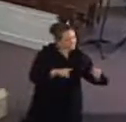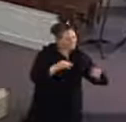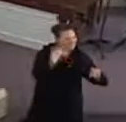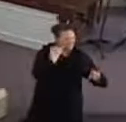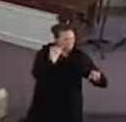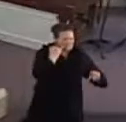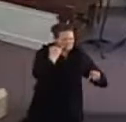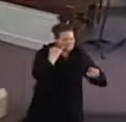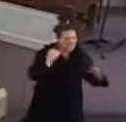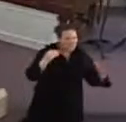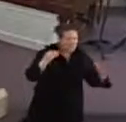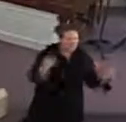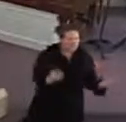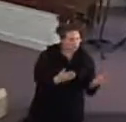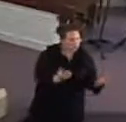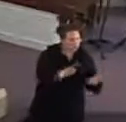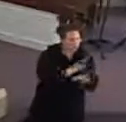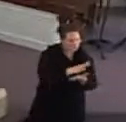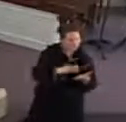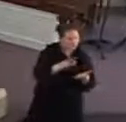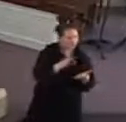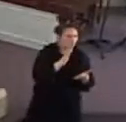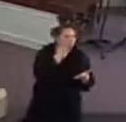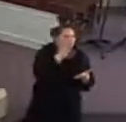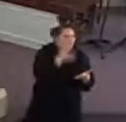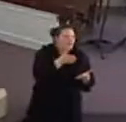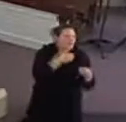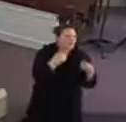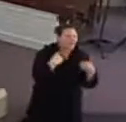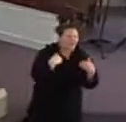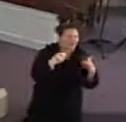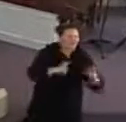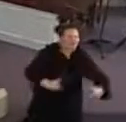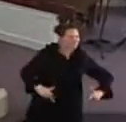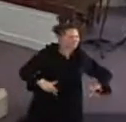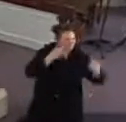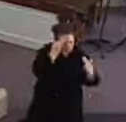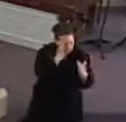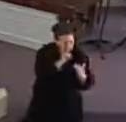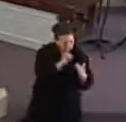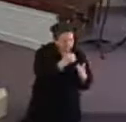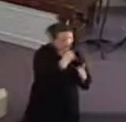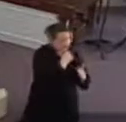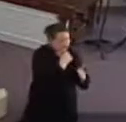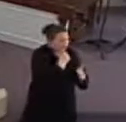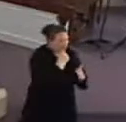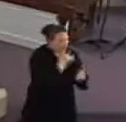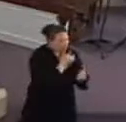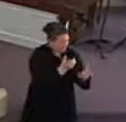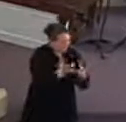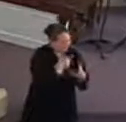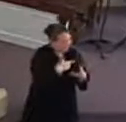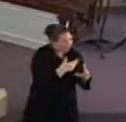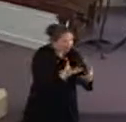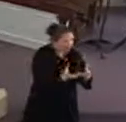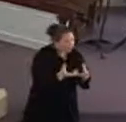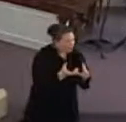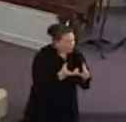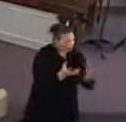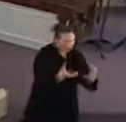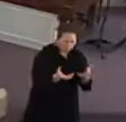Spirit reap life everlasting. And that's what we want. Everybody say, that's what I want. I want